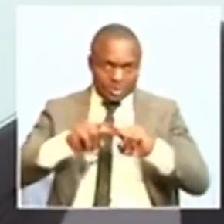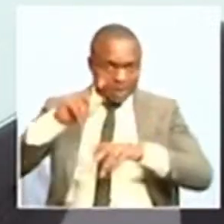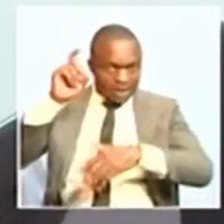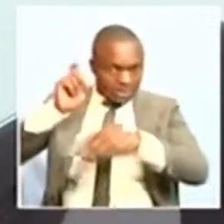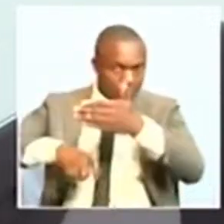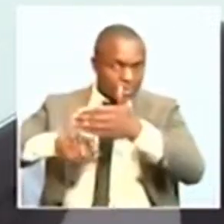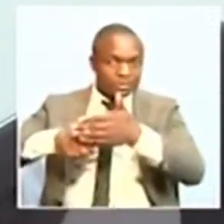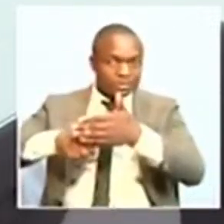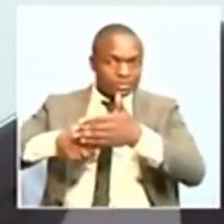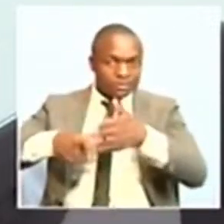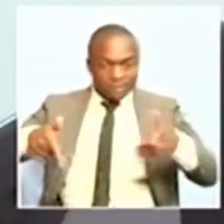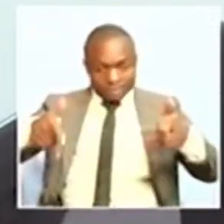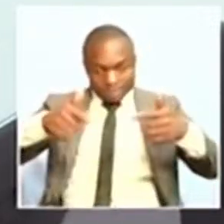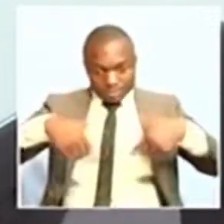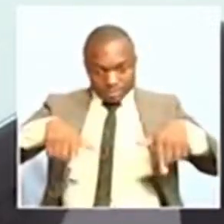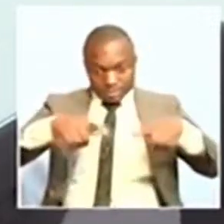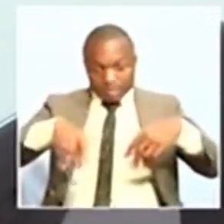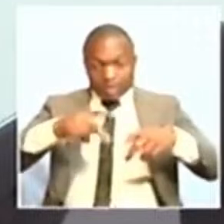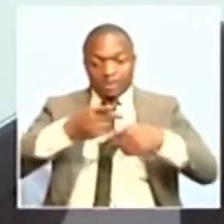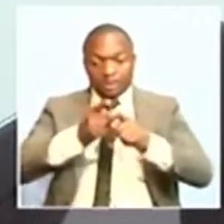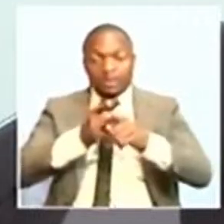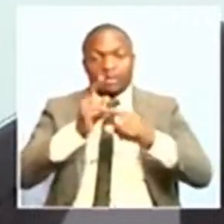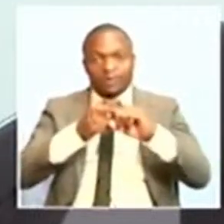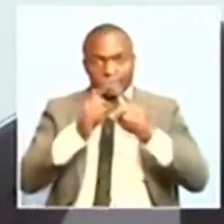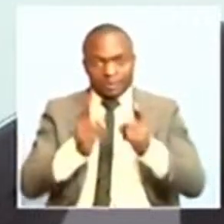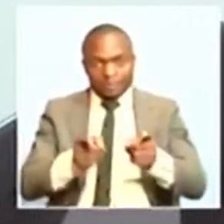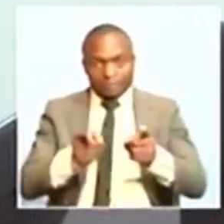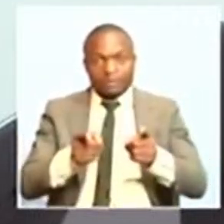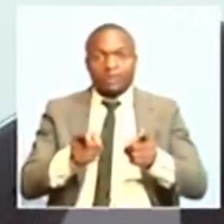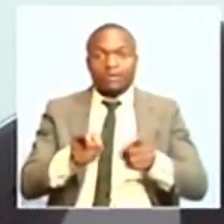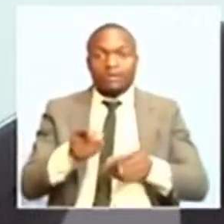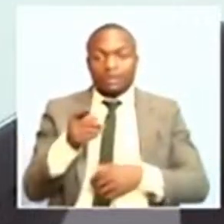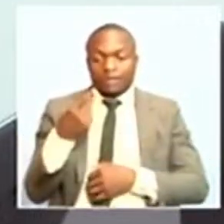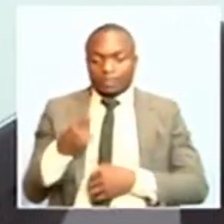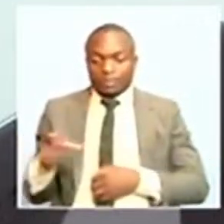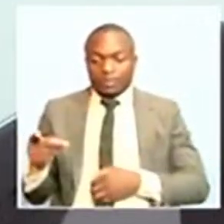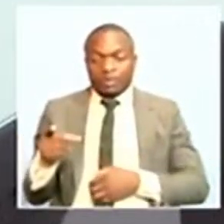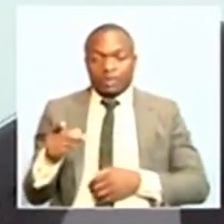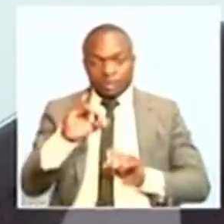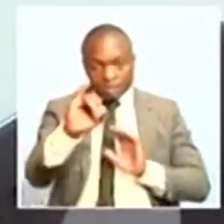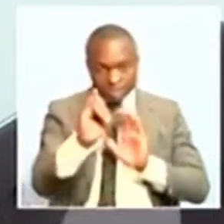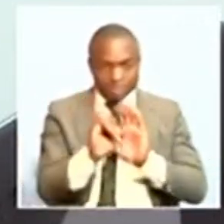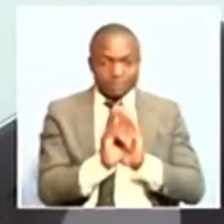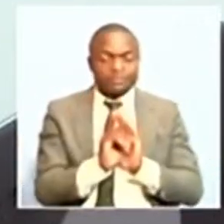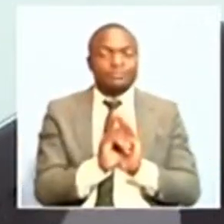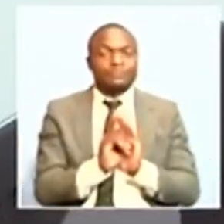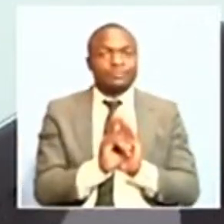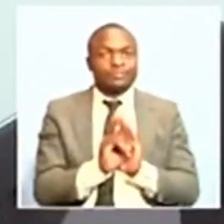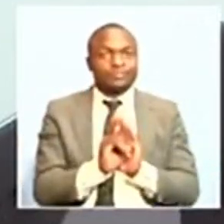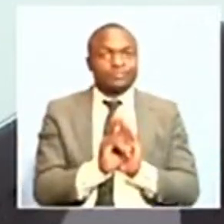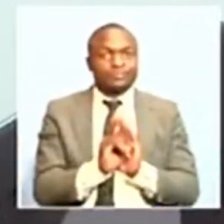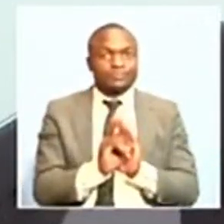of local production, but also commodities that are being imported. And the